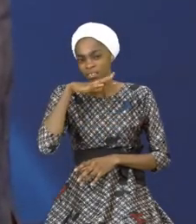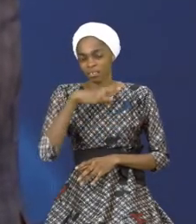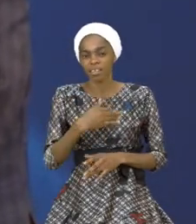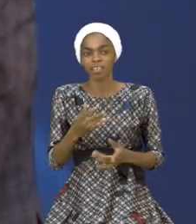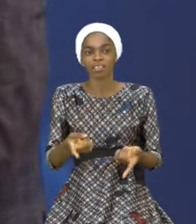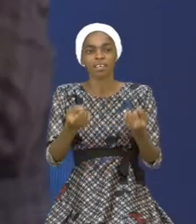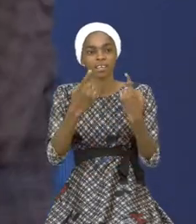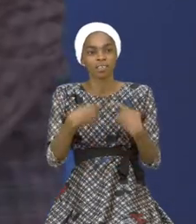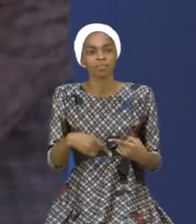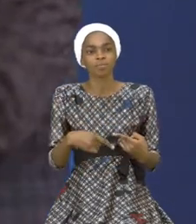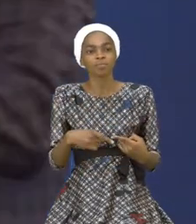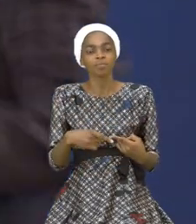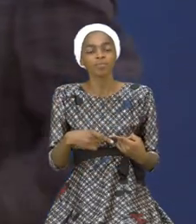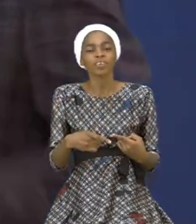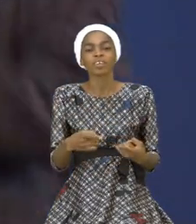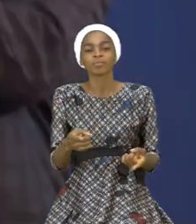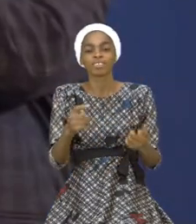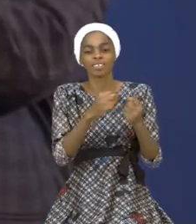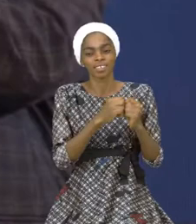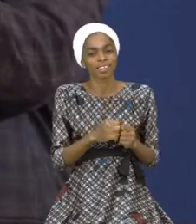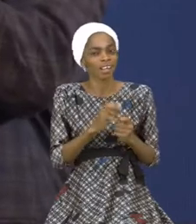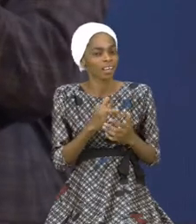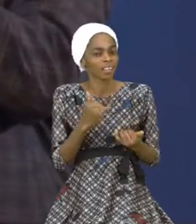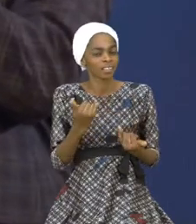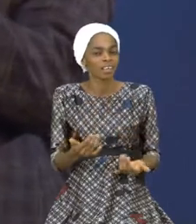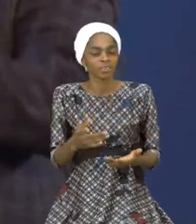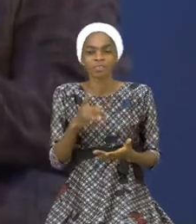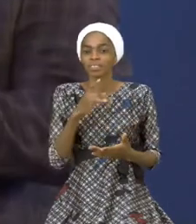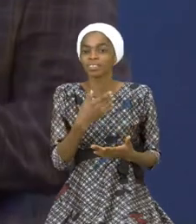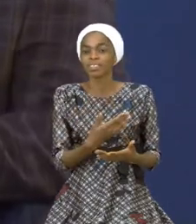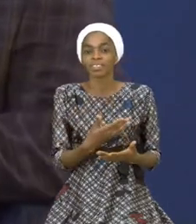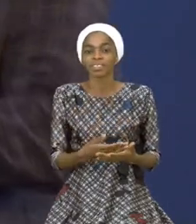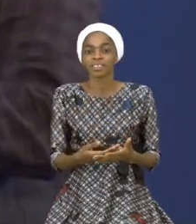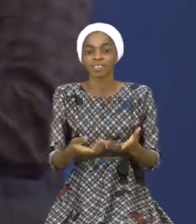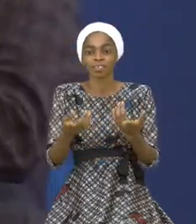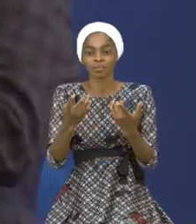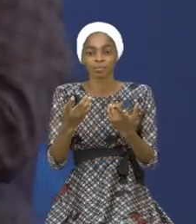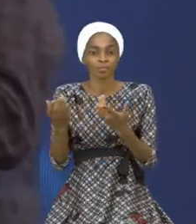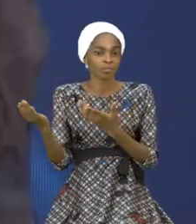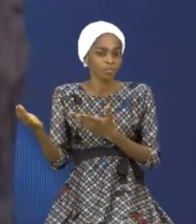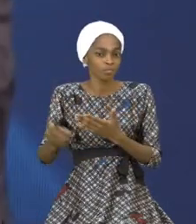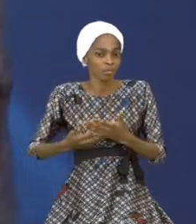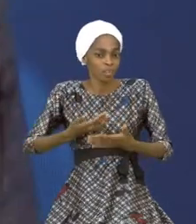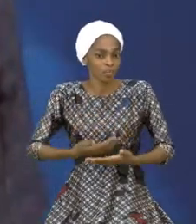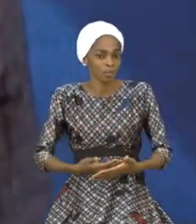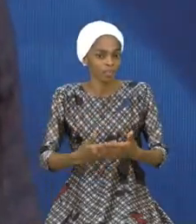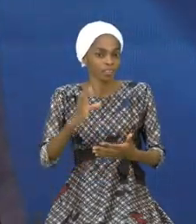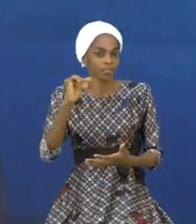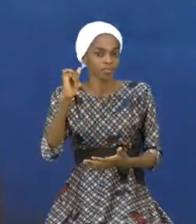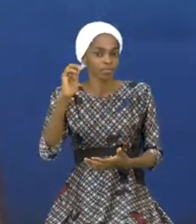together and then they brought out, number one, Cain. And